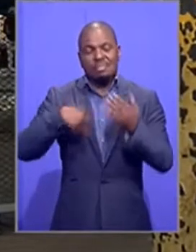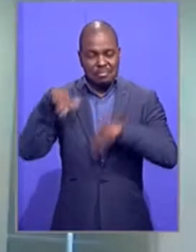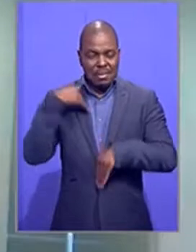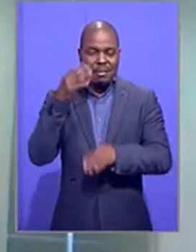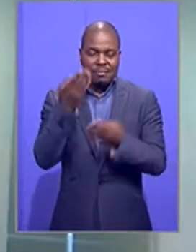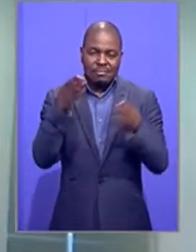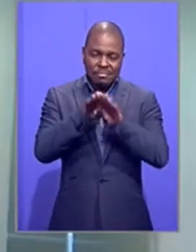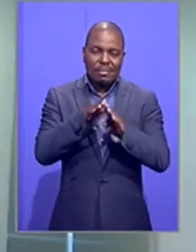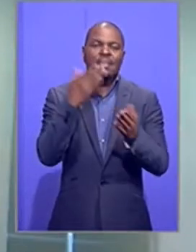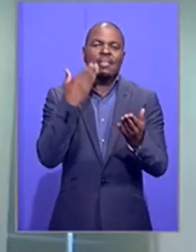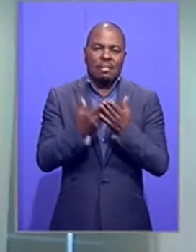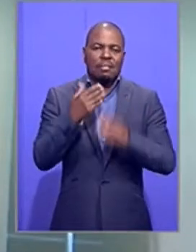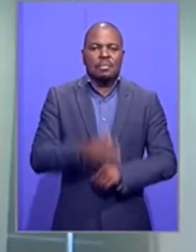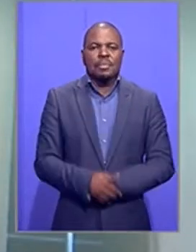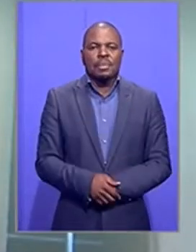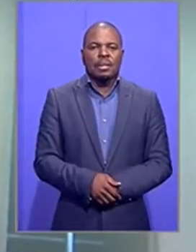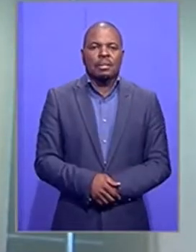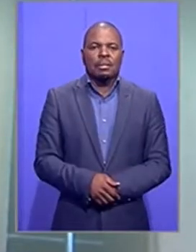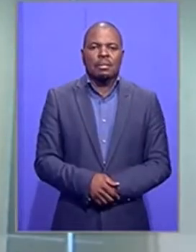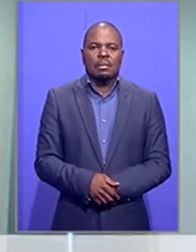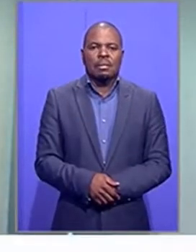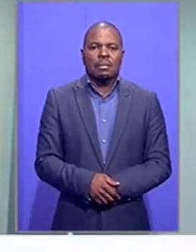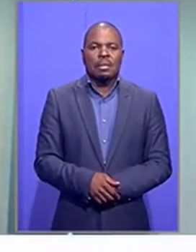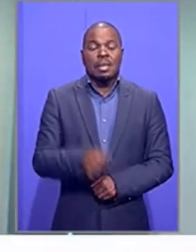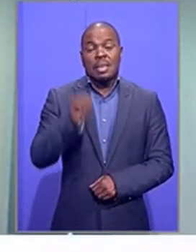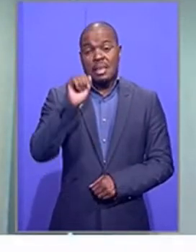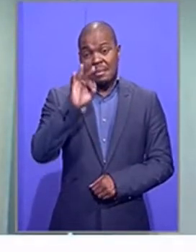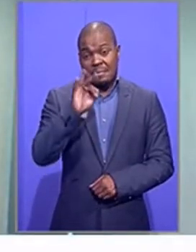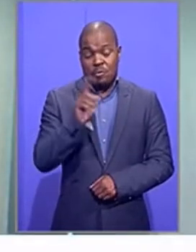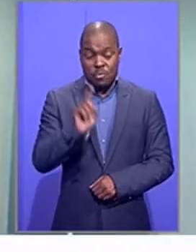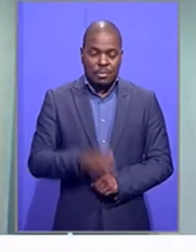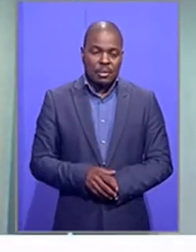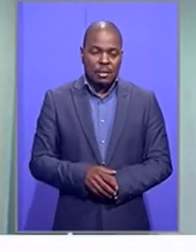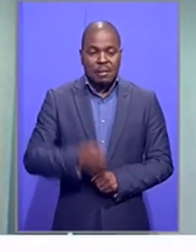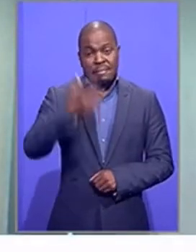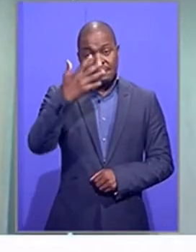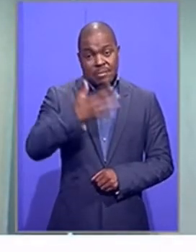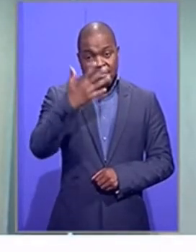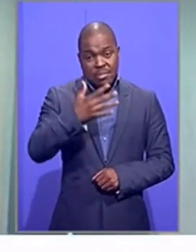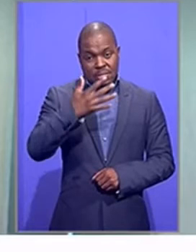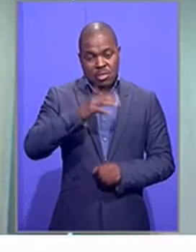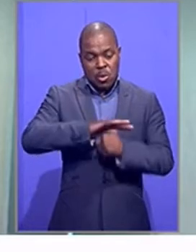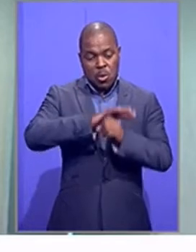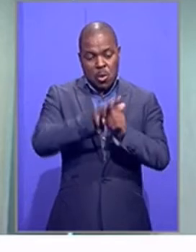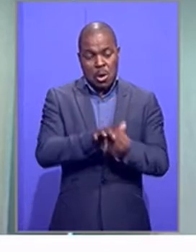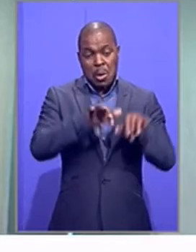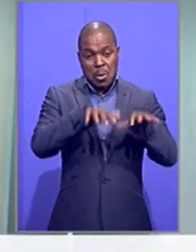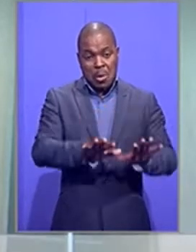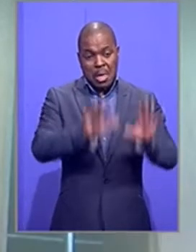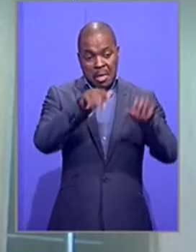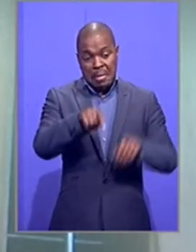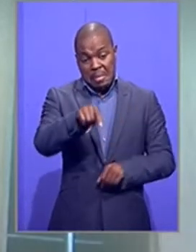busediwa. If the fifth wave is such that